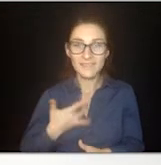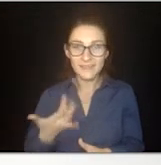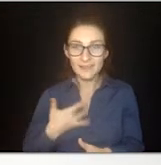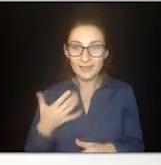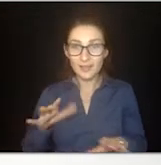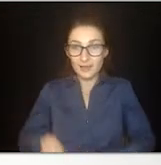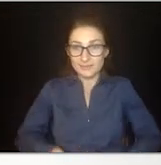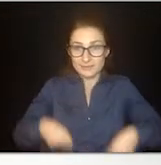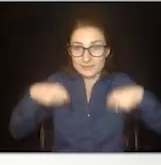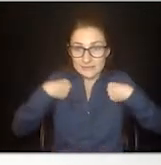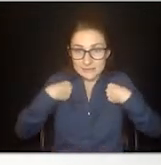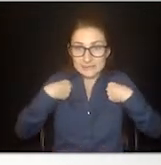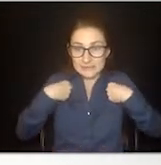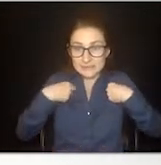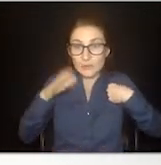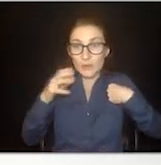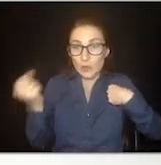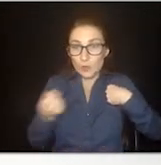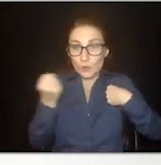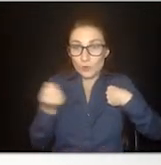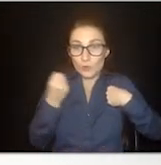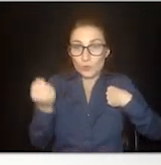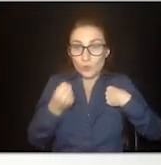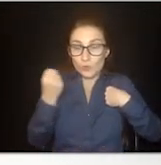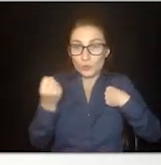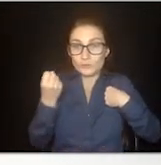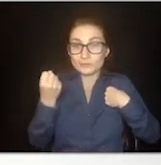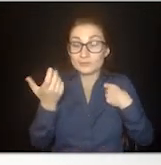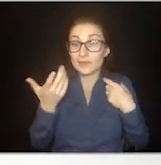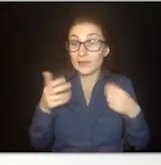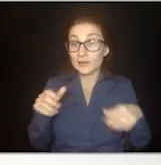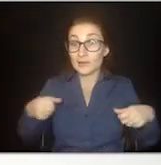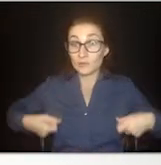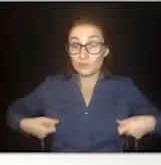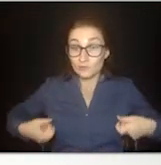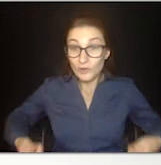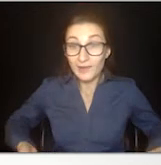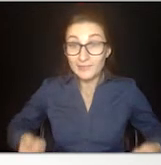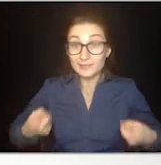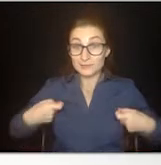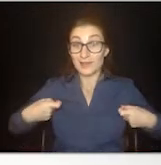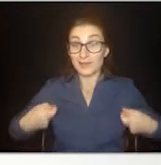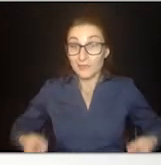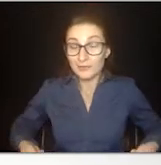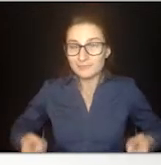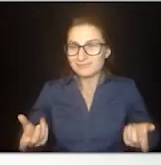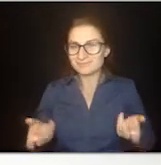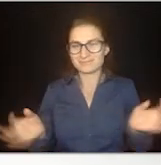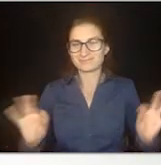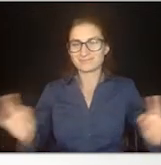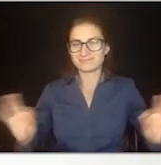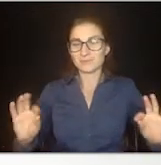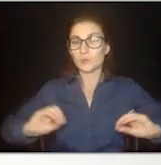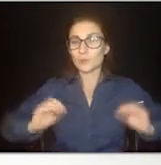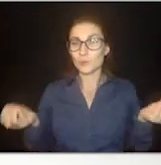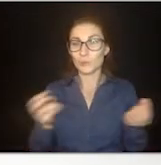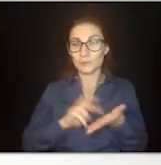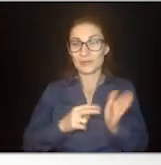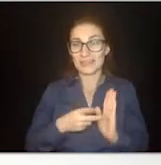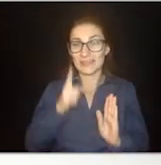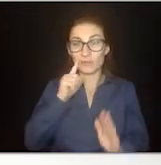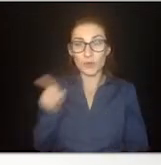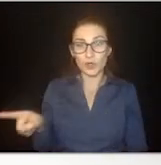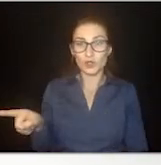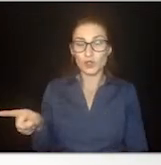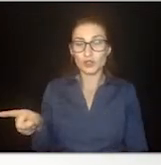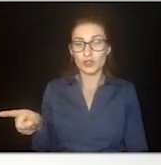what she's holding. It's not a symbol for us. A tiny rocking chair, that doesn't mean anything to her.